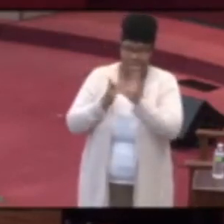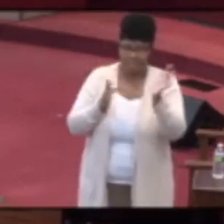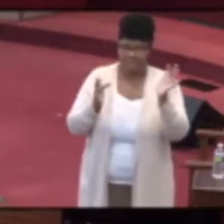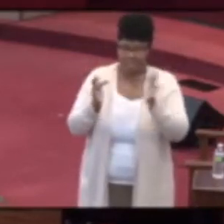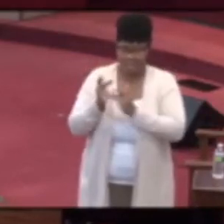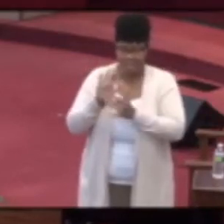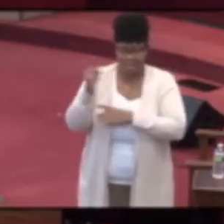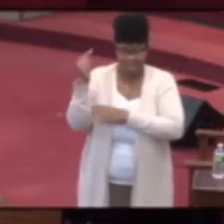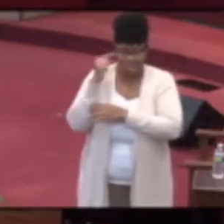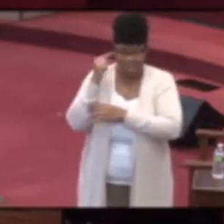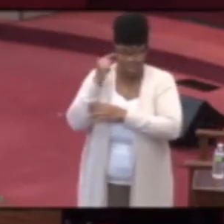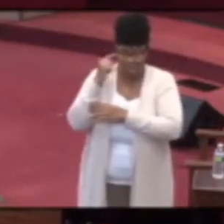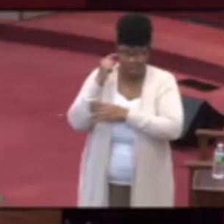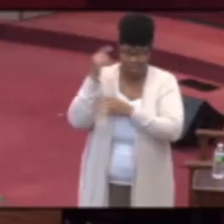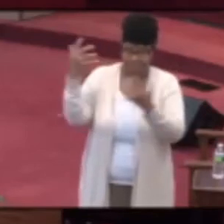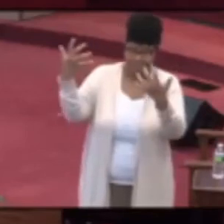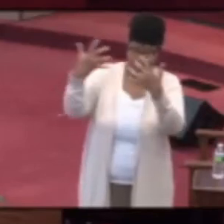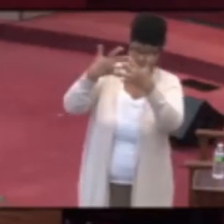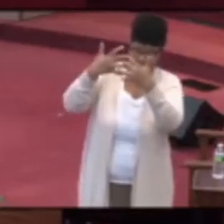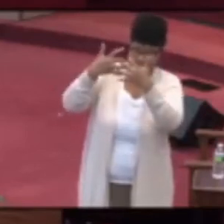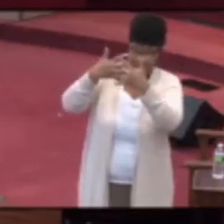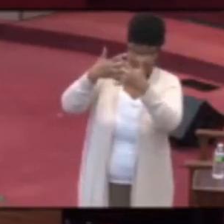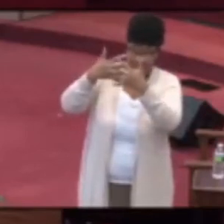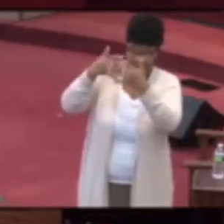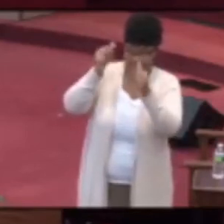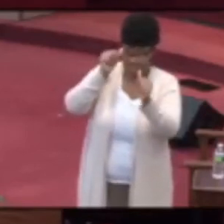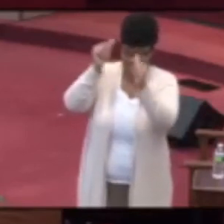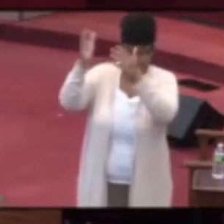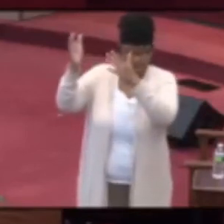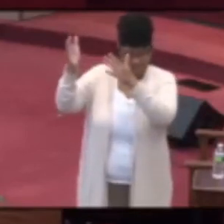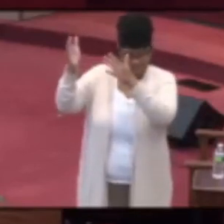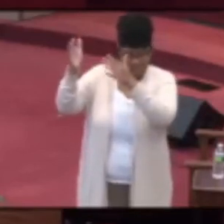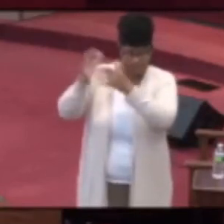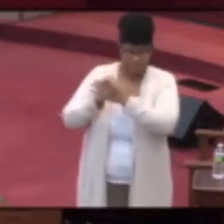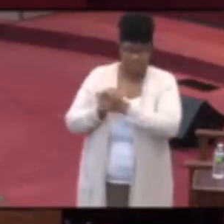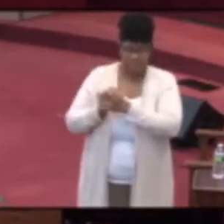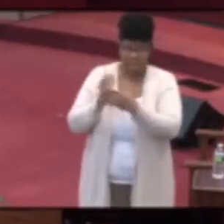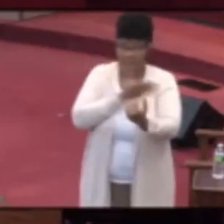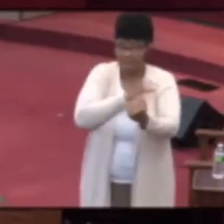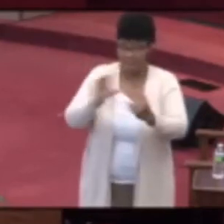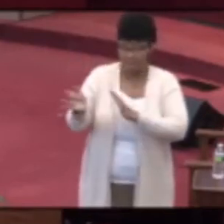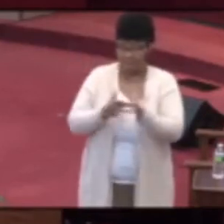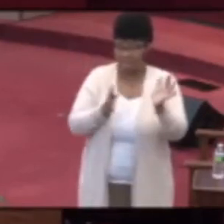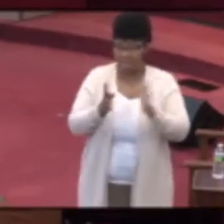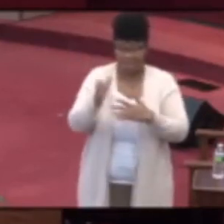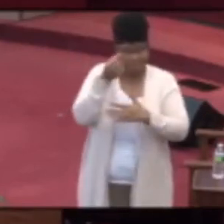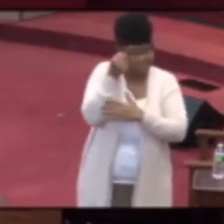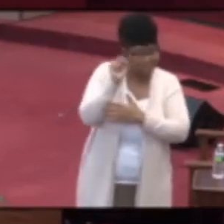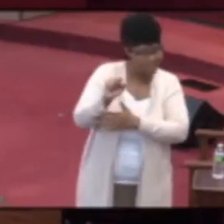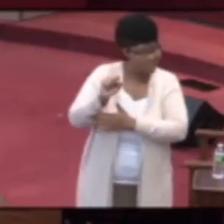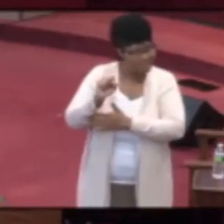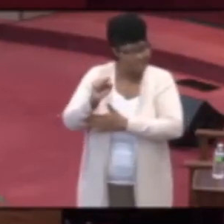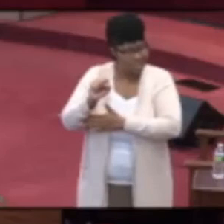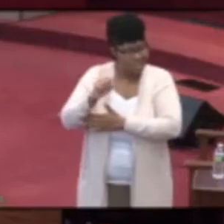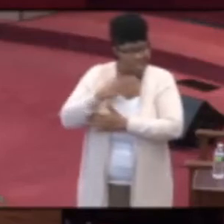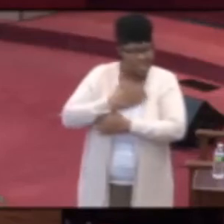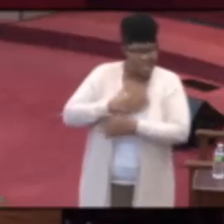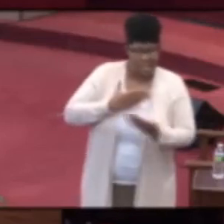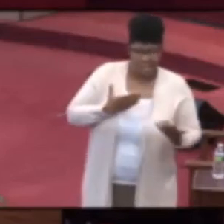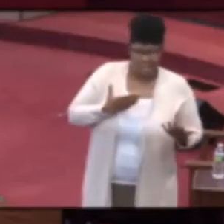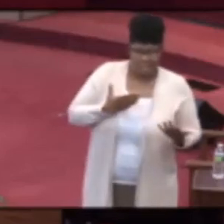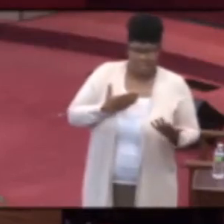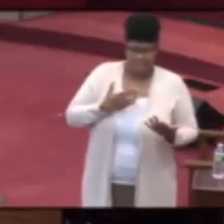his thoughts on the will of his Father. Prayer strengthened Jesus to resist the urge to consider